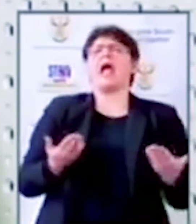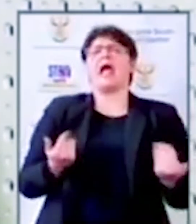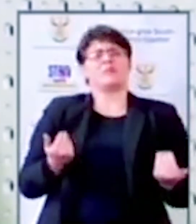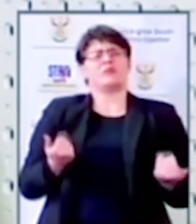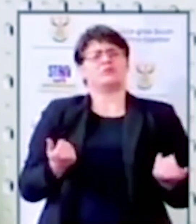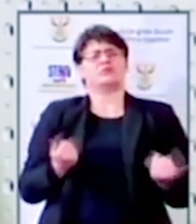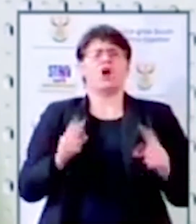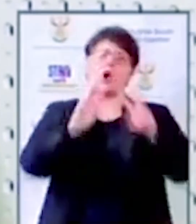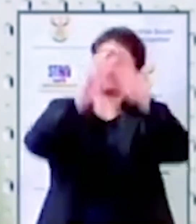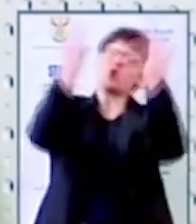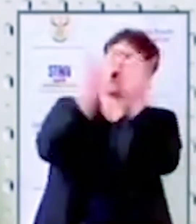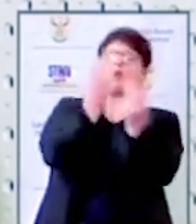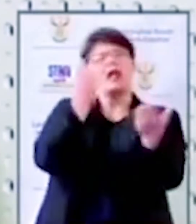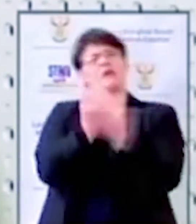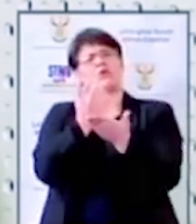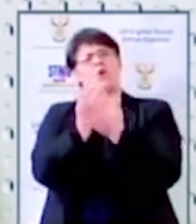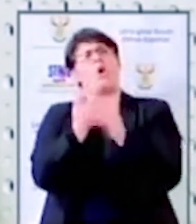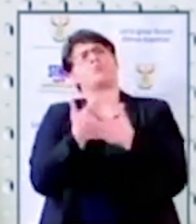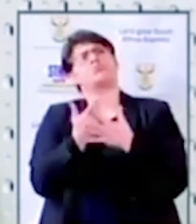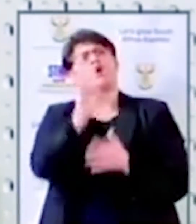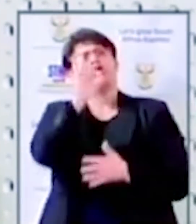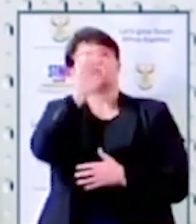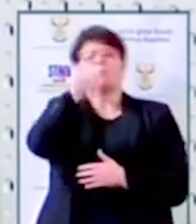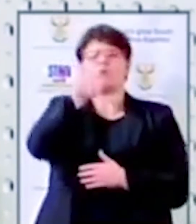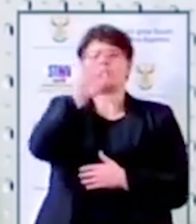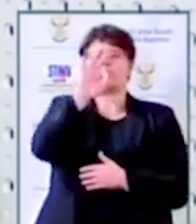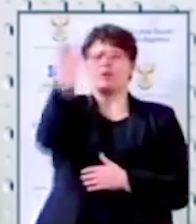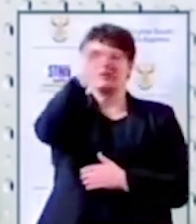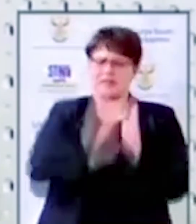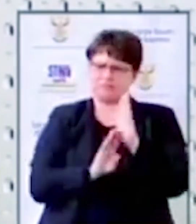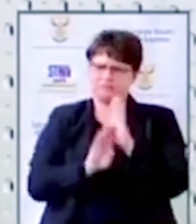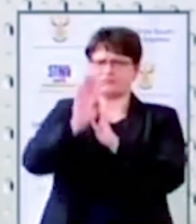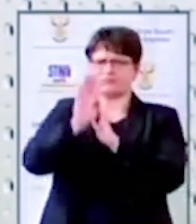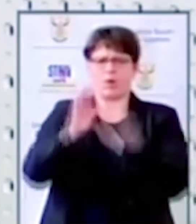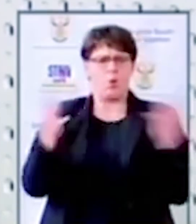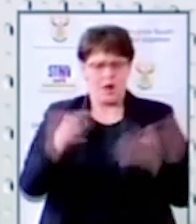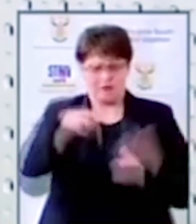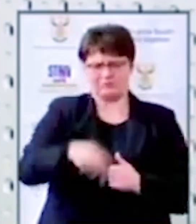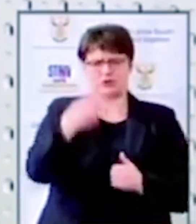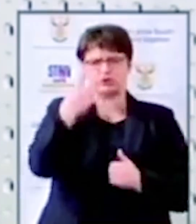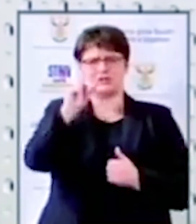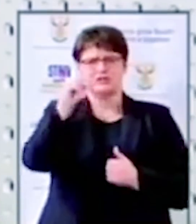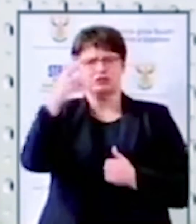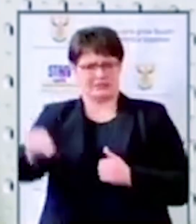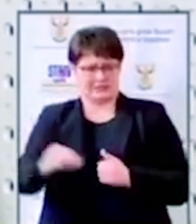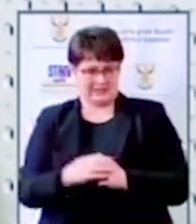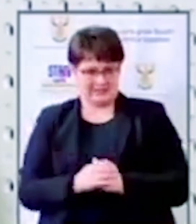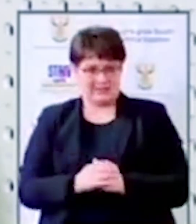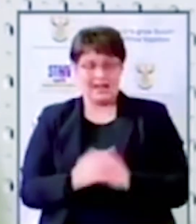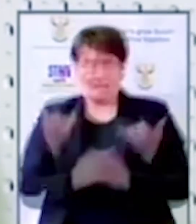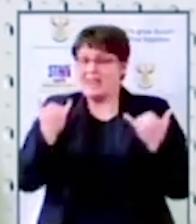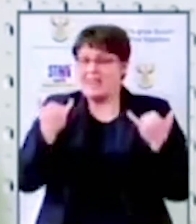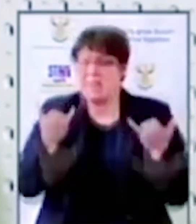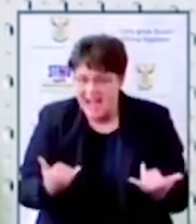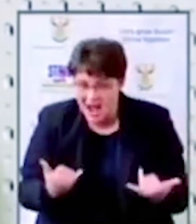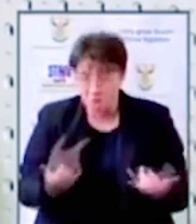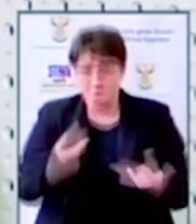global economy would expand by 3.3% in 2020. We now